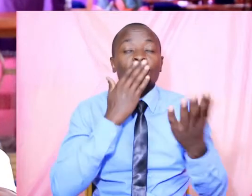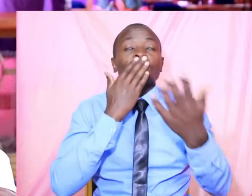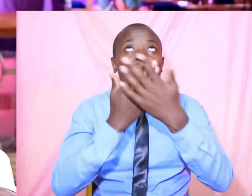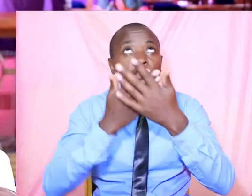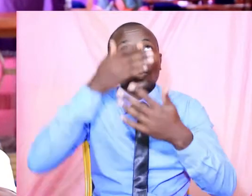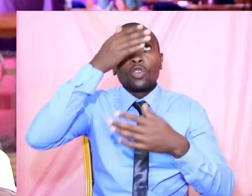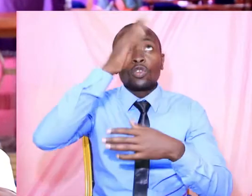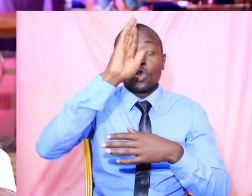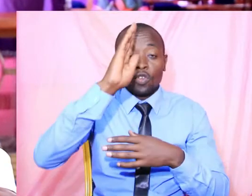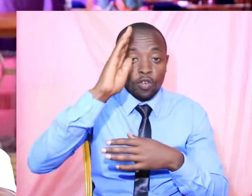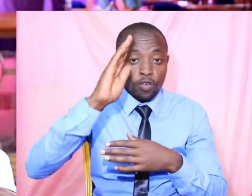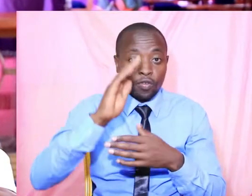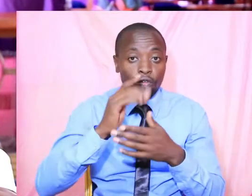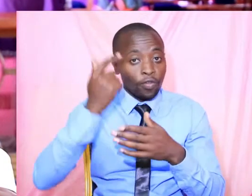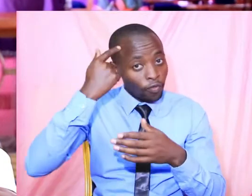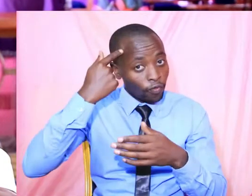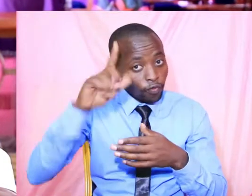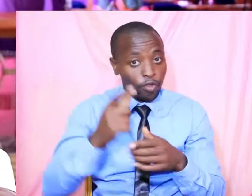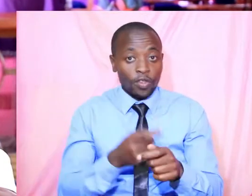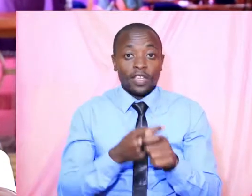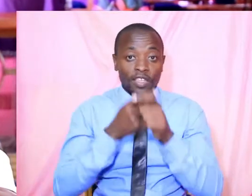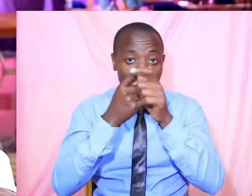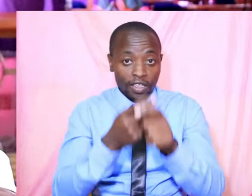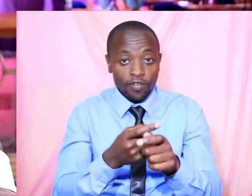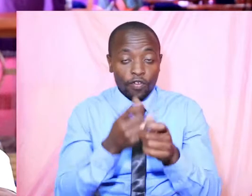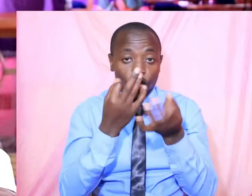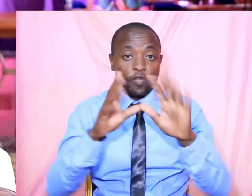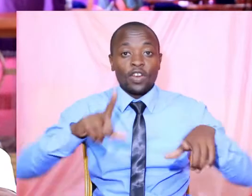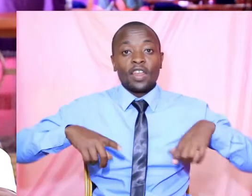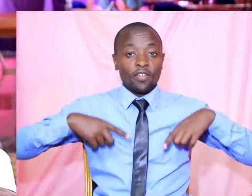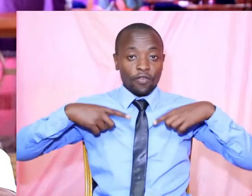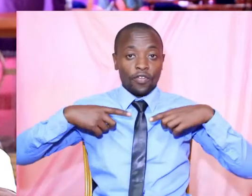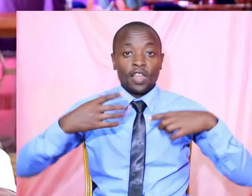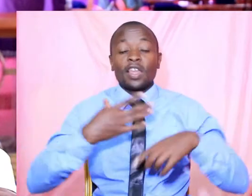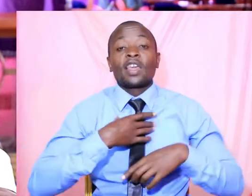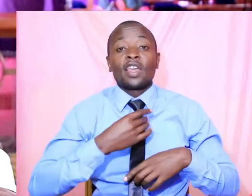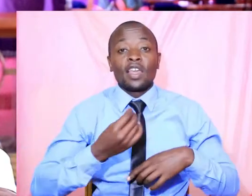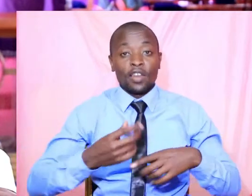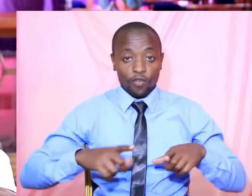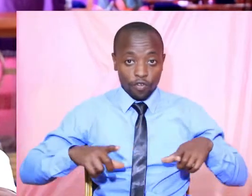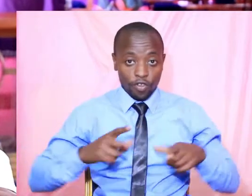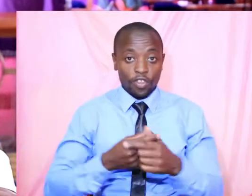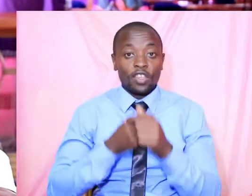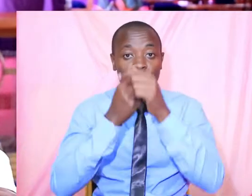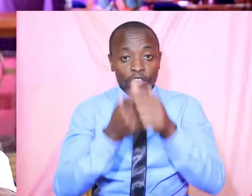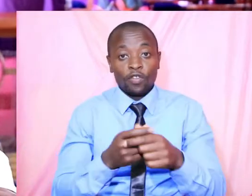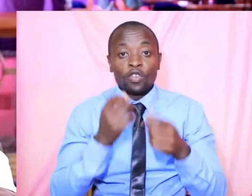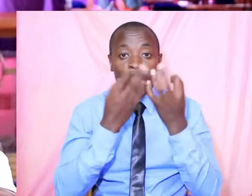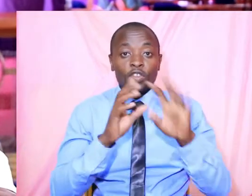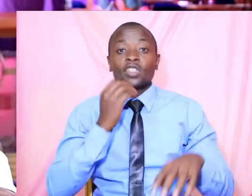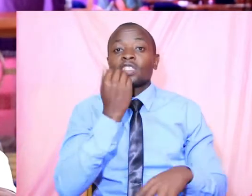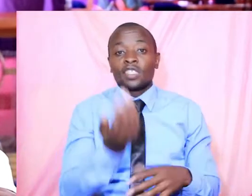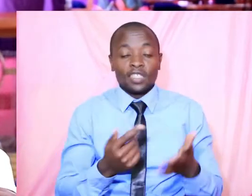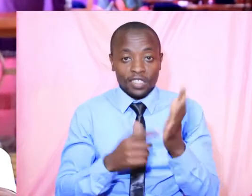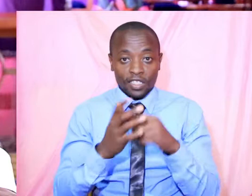you, God, for your gifts of life and for the gift of your Son, Jesus Christ, to